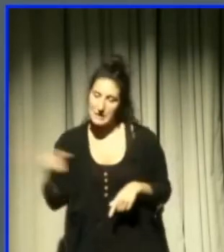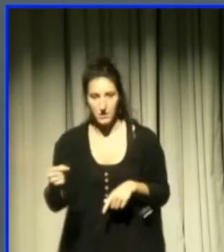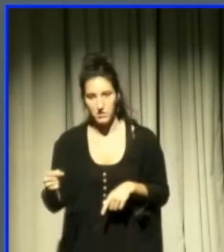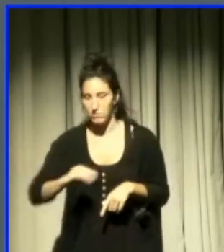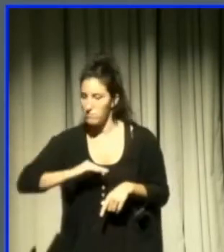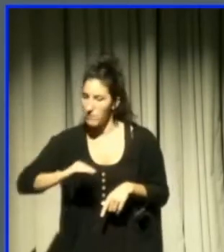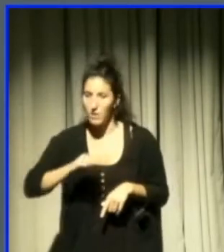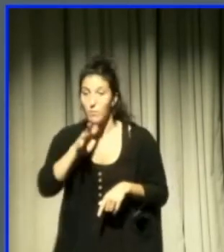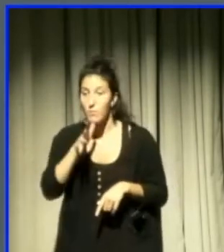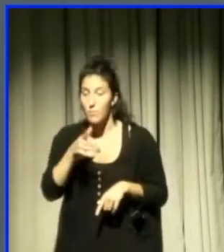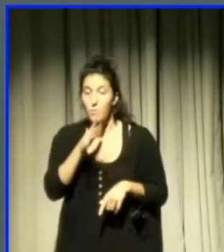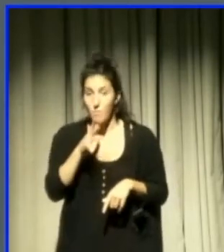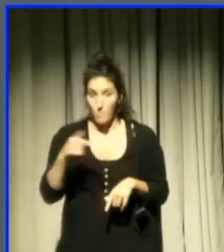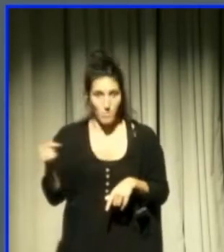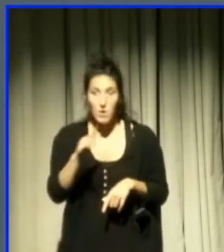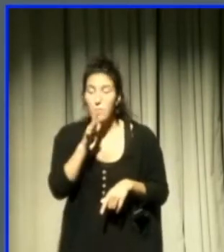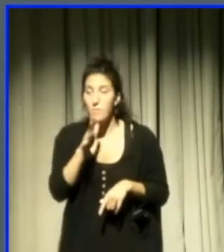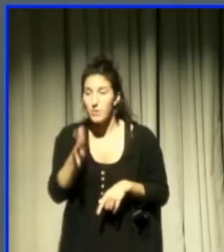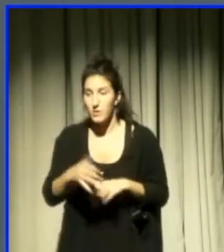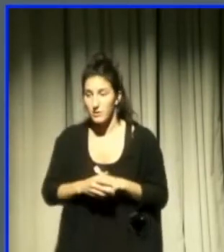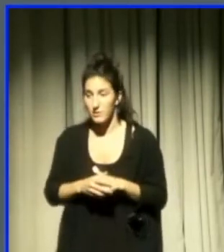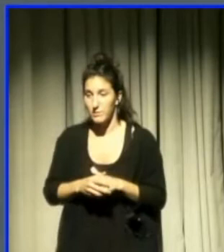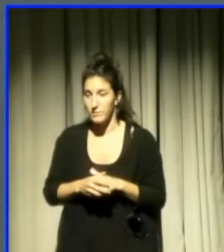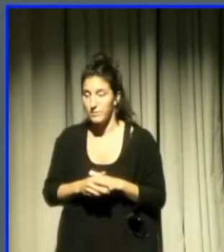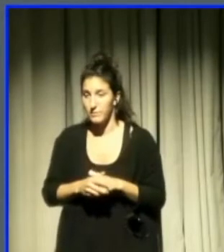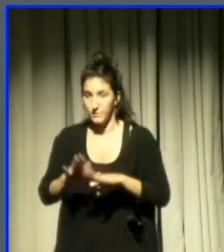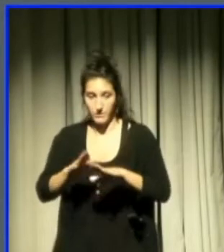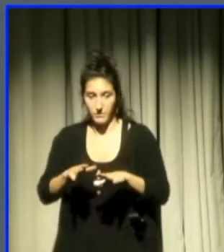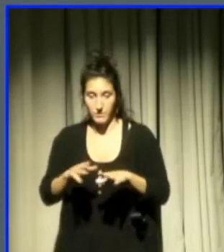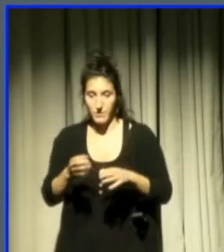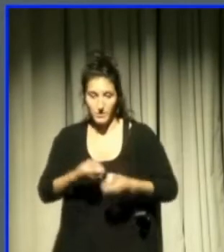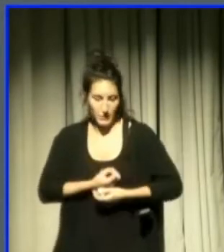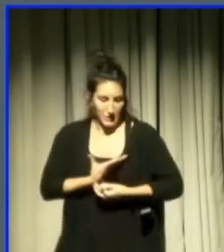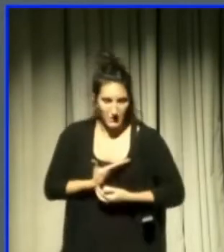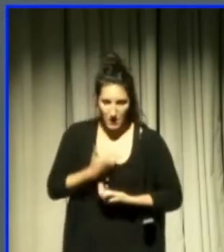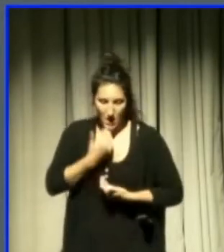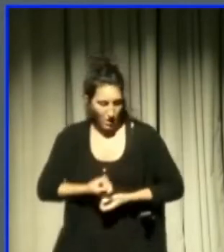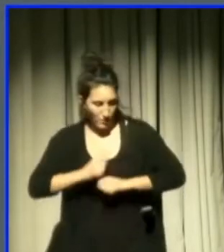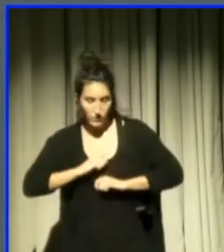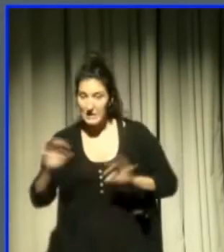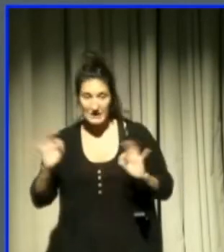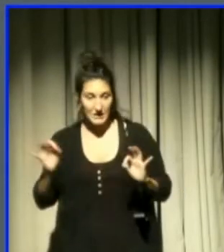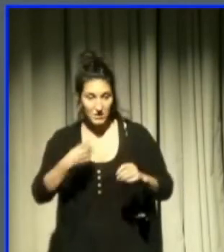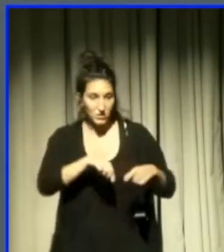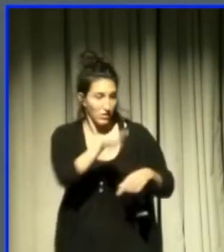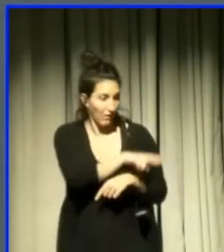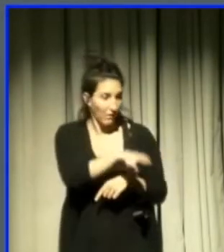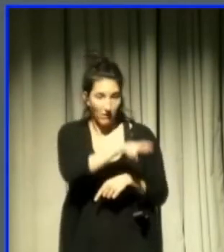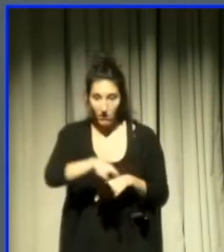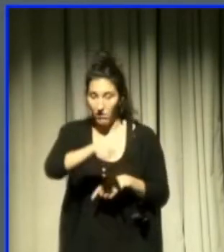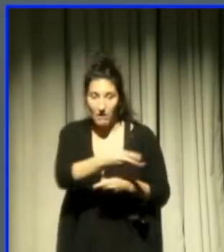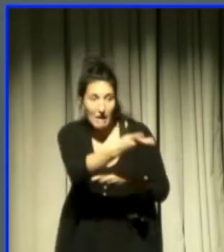it's completely uninspiring. You're doing the same thing that many people are doing. And then there are, of course, what I